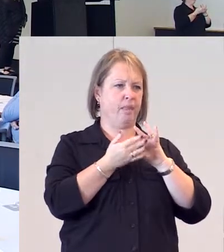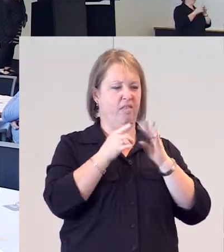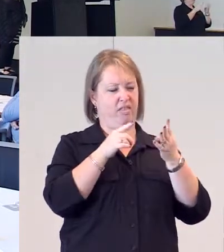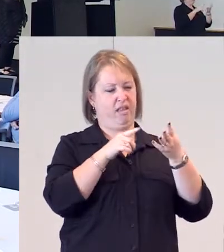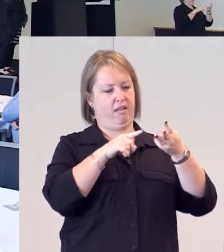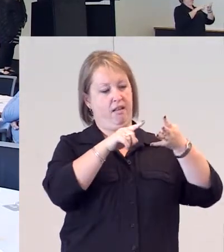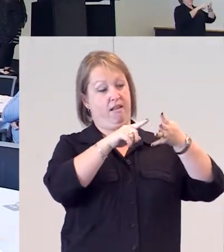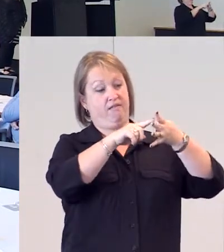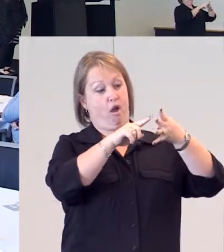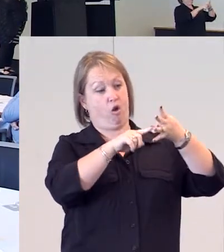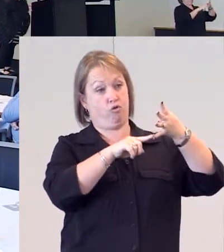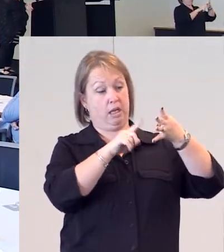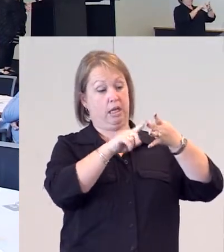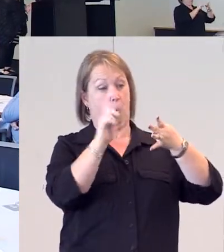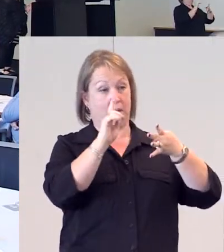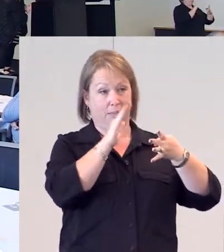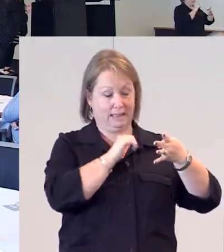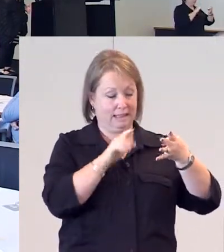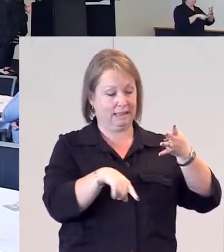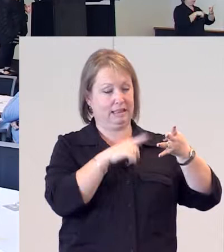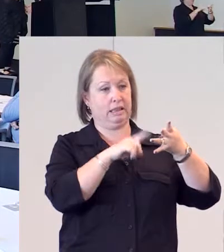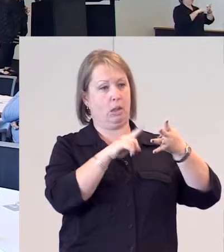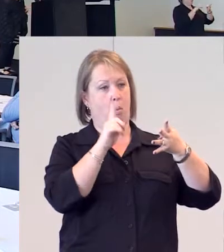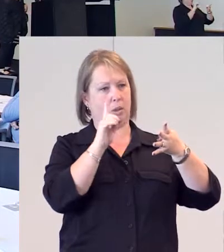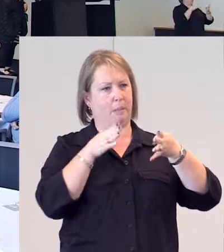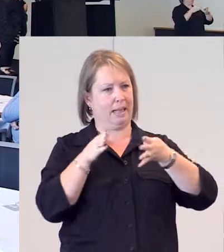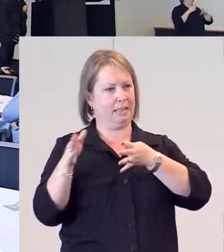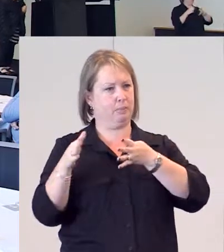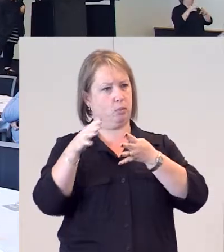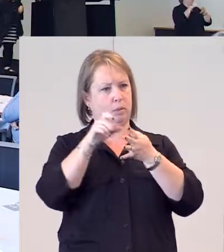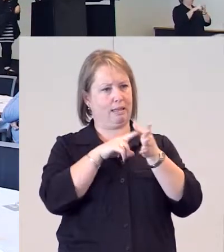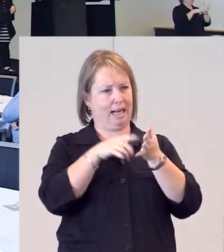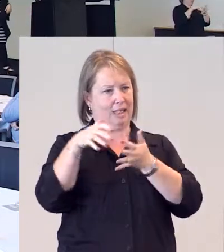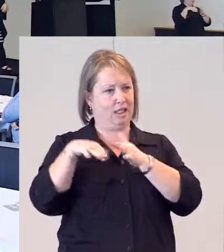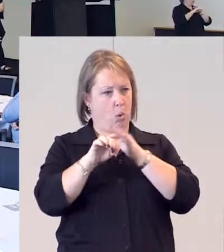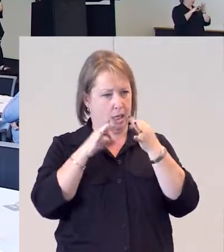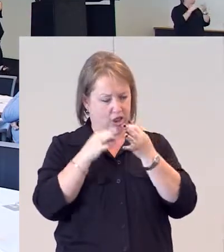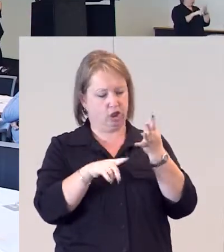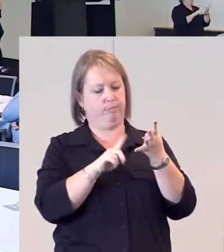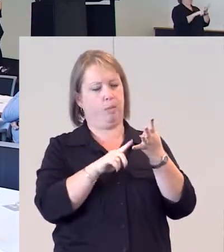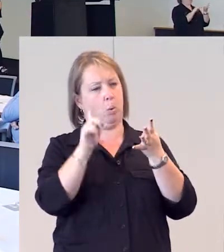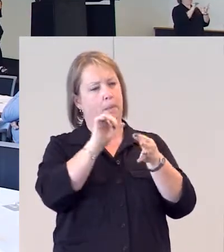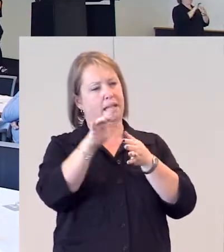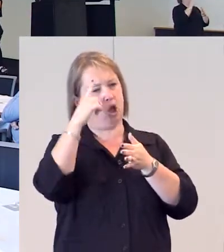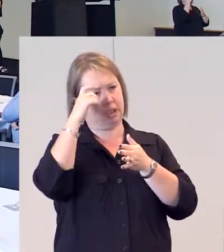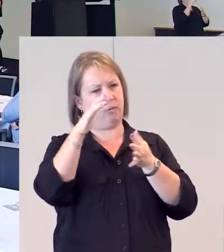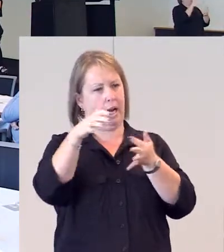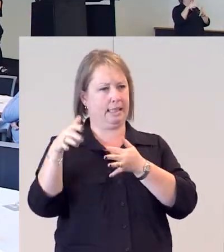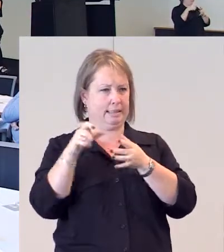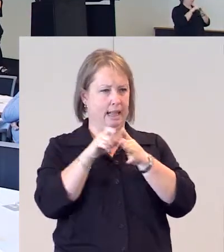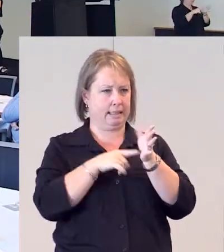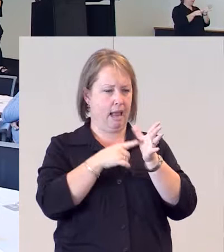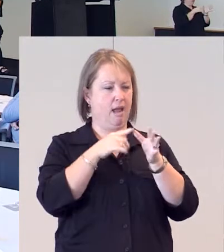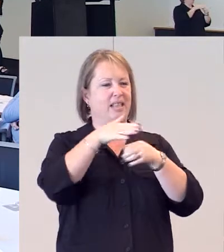3 questions. What's missing? What are the mechanisms for data collection within your organisation? And what's the best idea for collecting data at